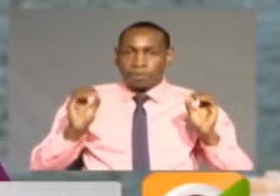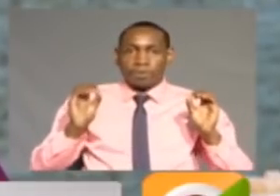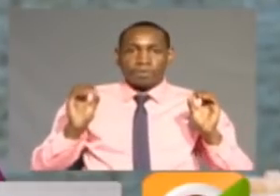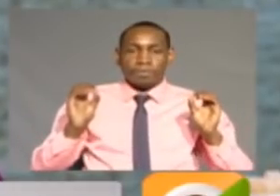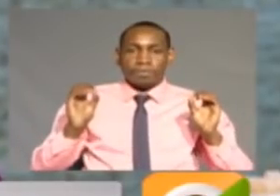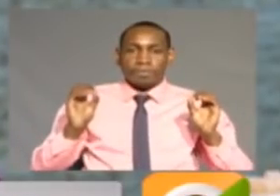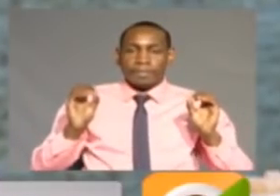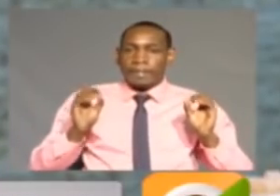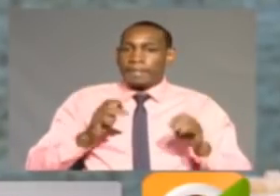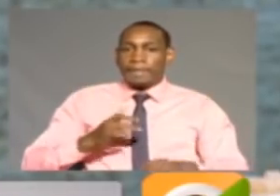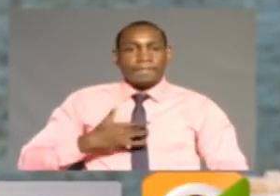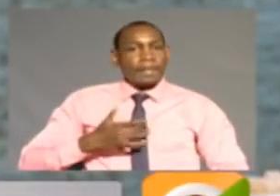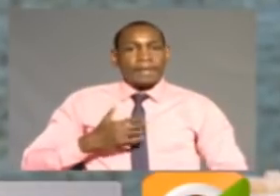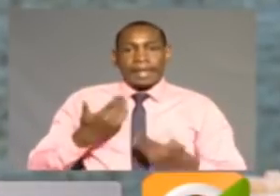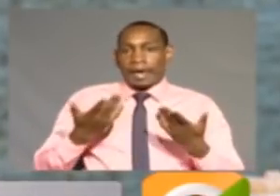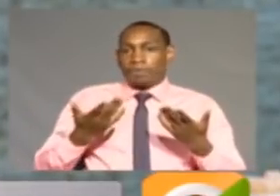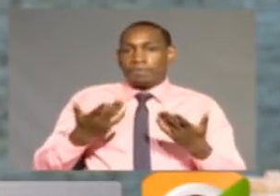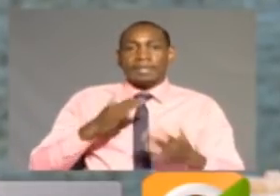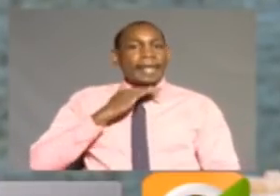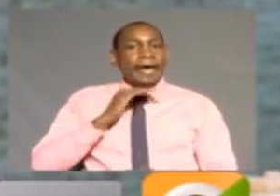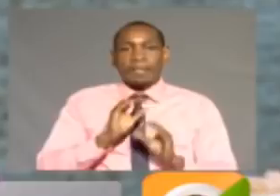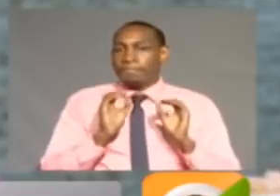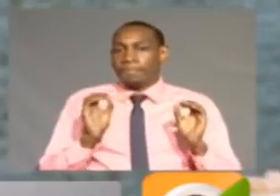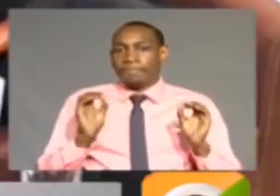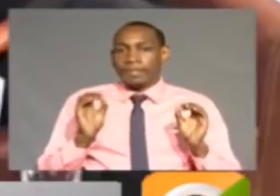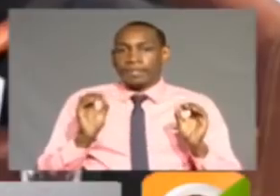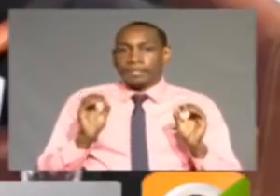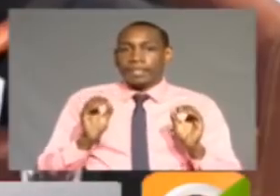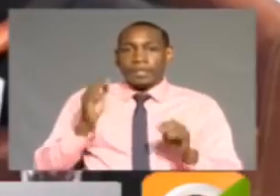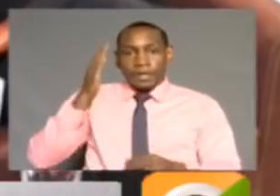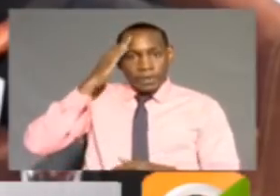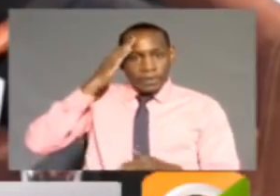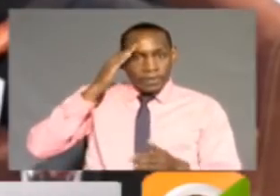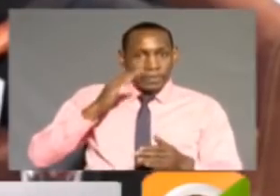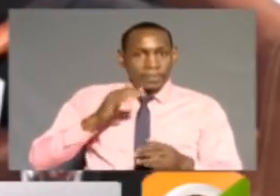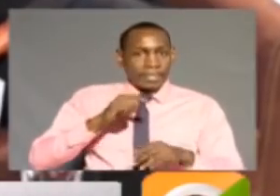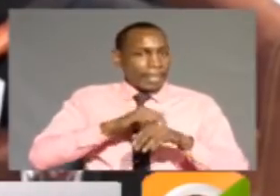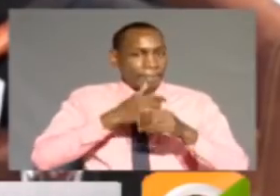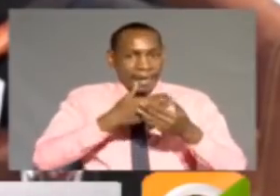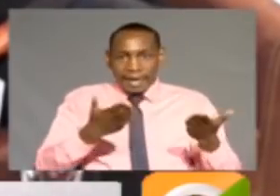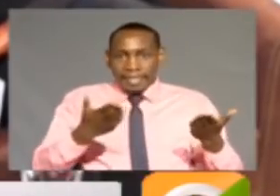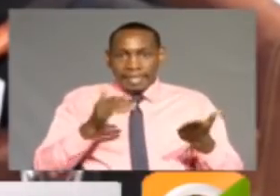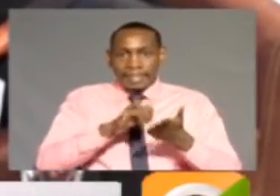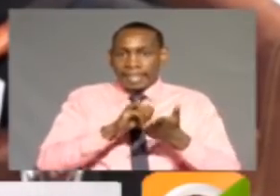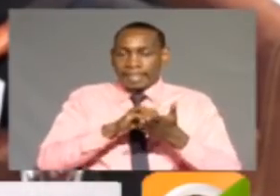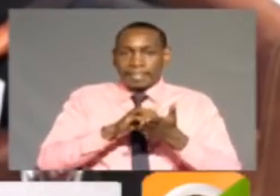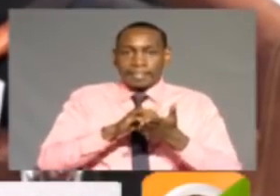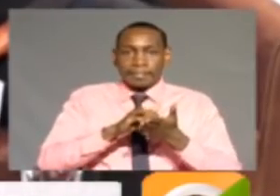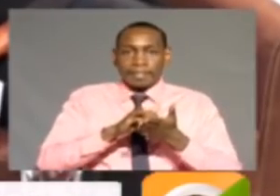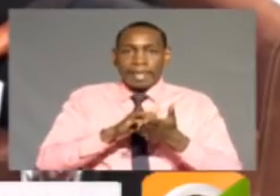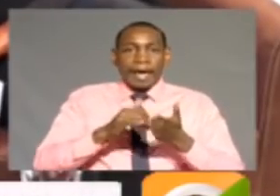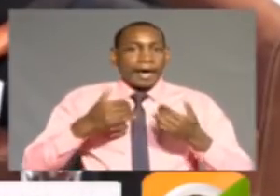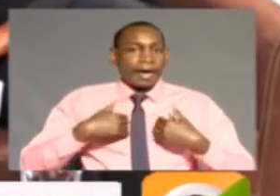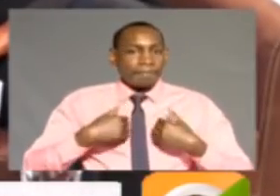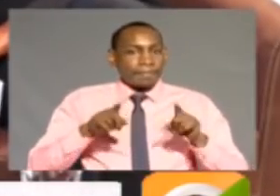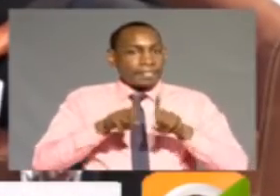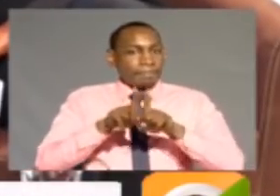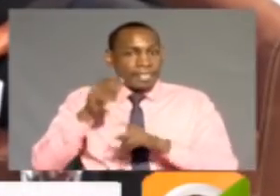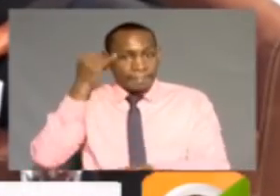not really feel I'm going to die. And no any other time I entertained that